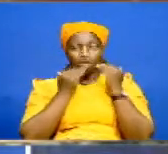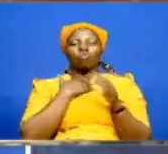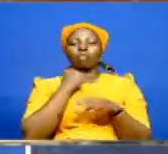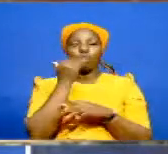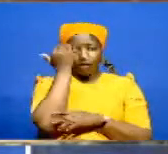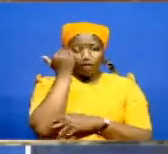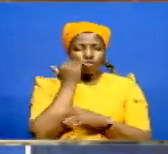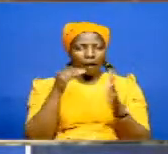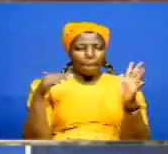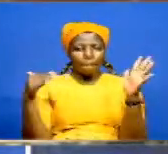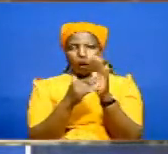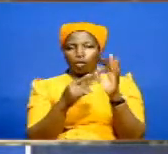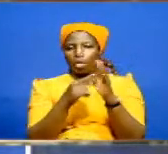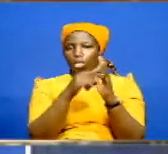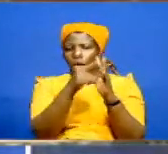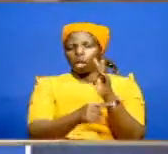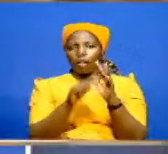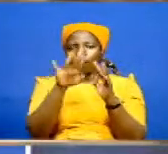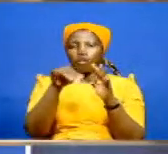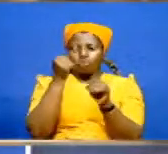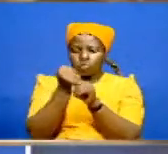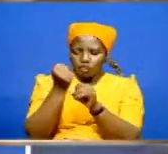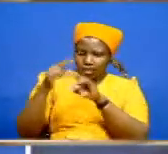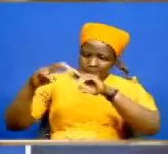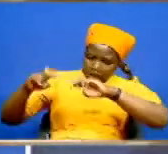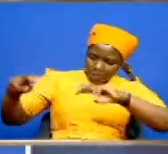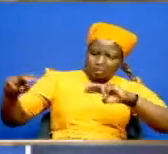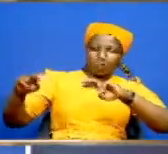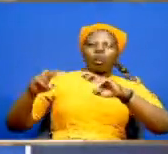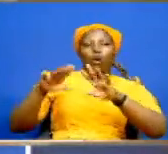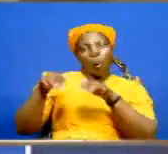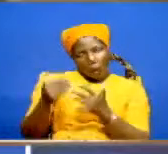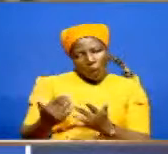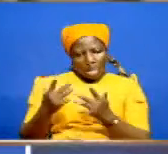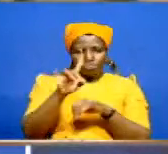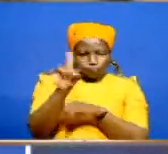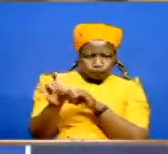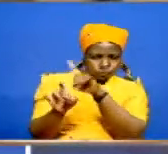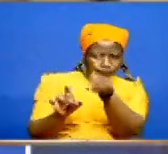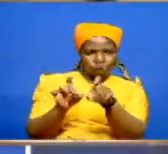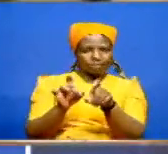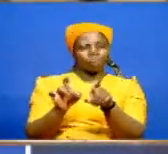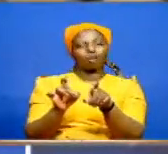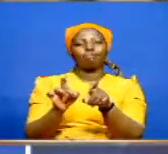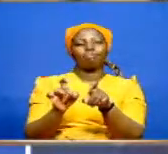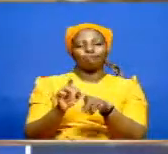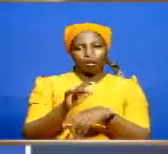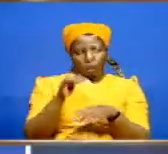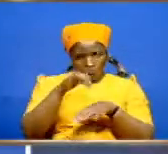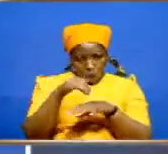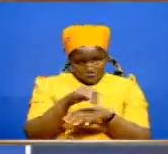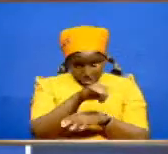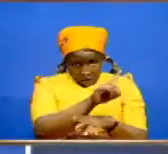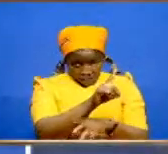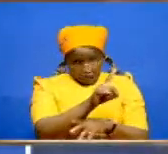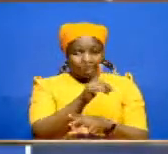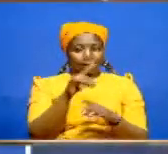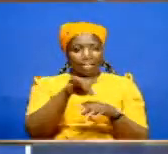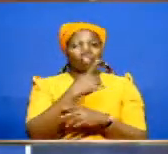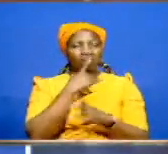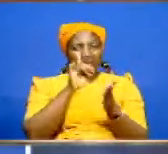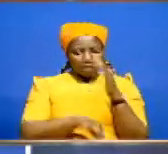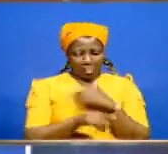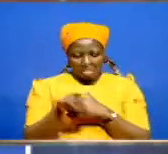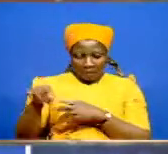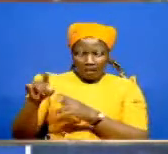block them from carrying out any further investigations or interrogations against him. Cherop says they are seeking to